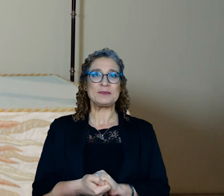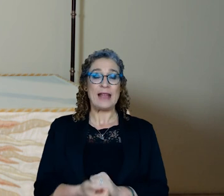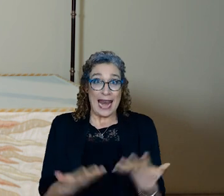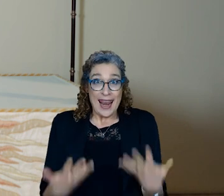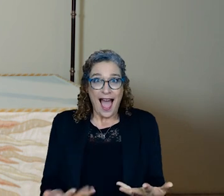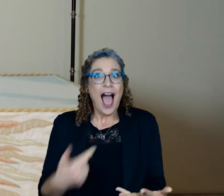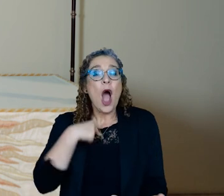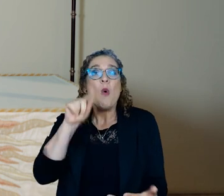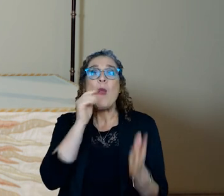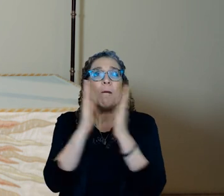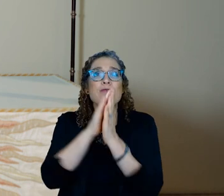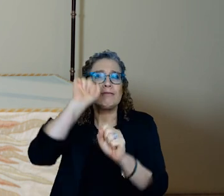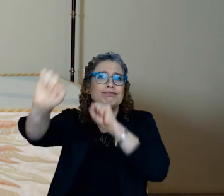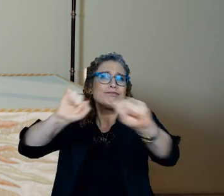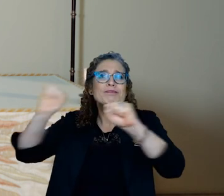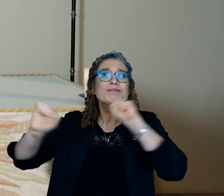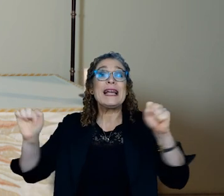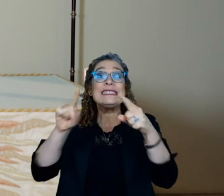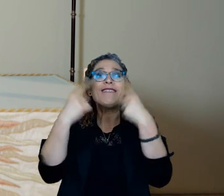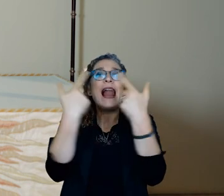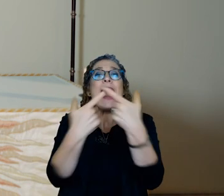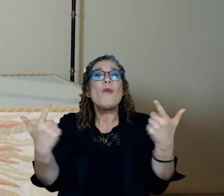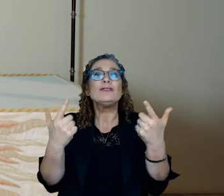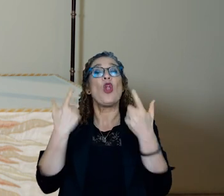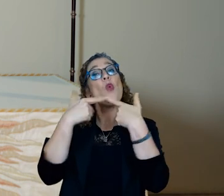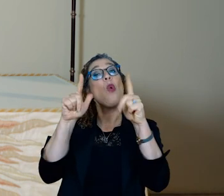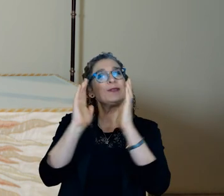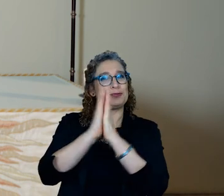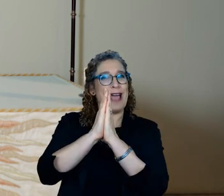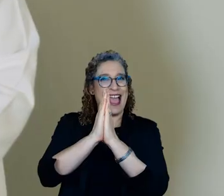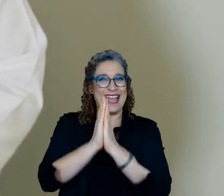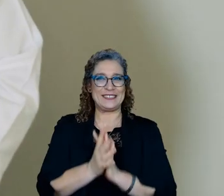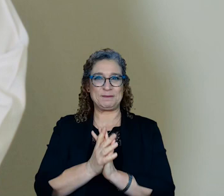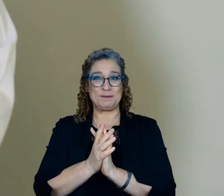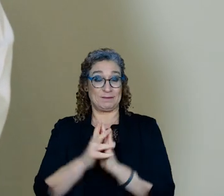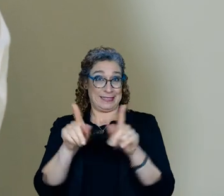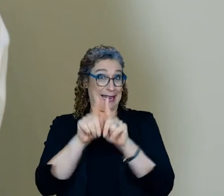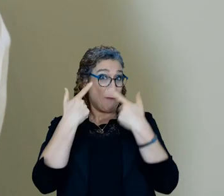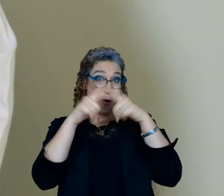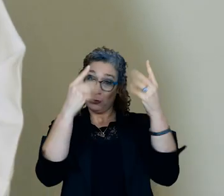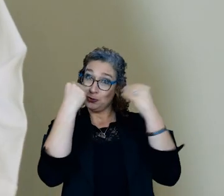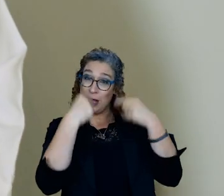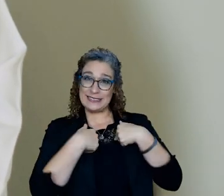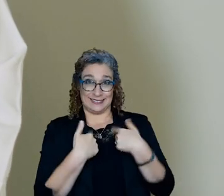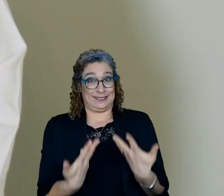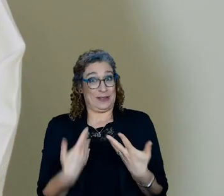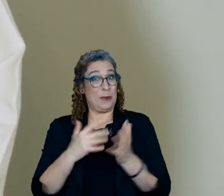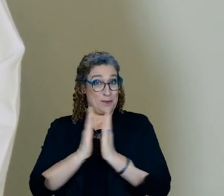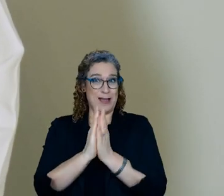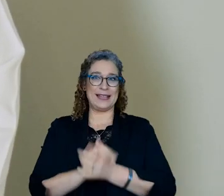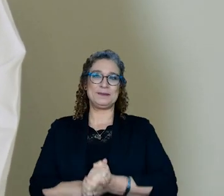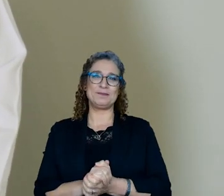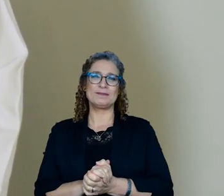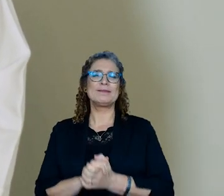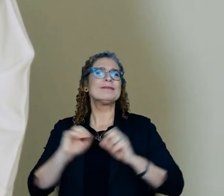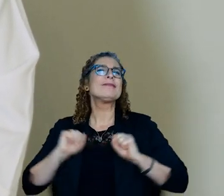Prayer in different languages from across the Anglican Communion. As our Savior taught us, so we